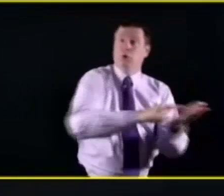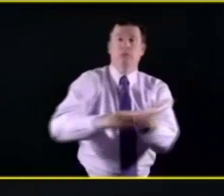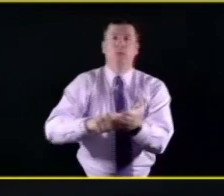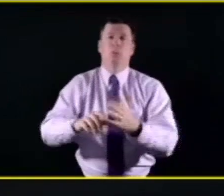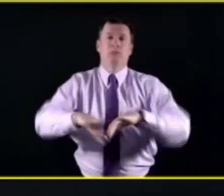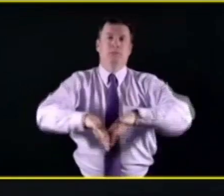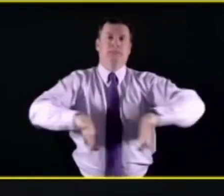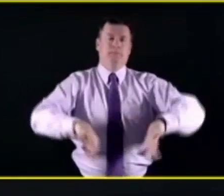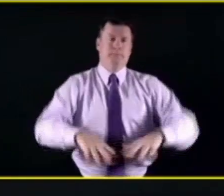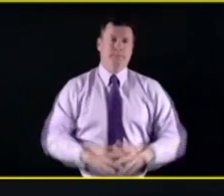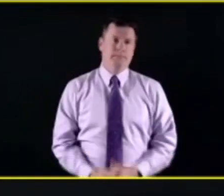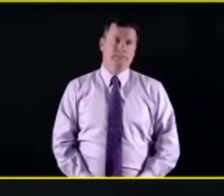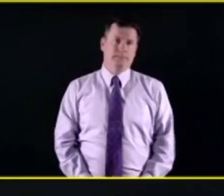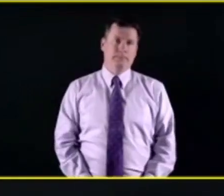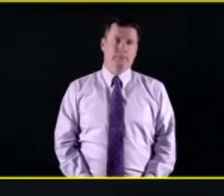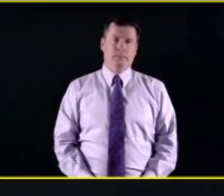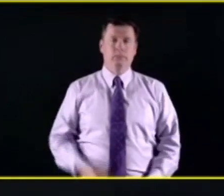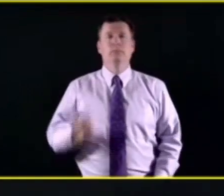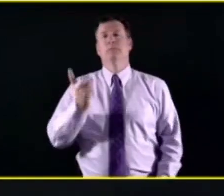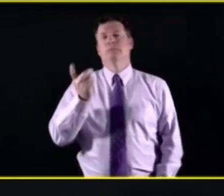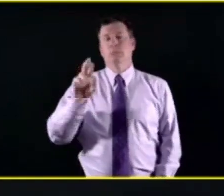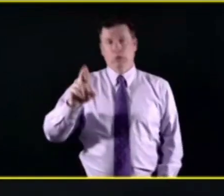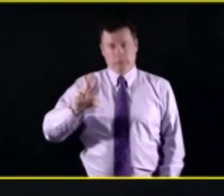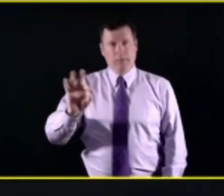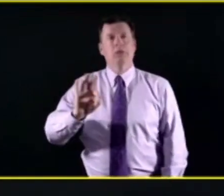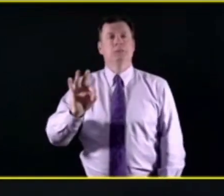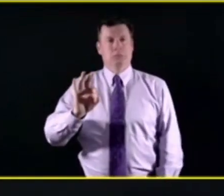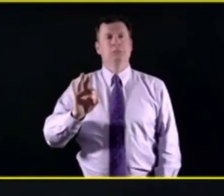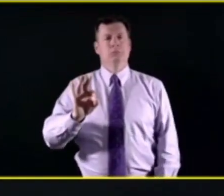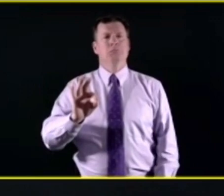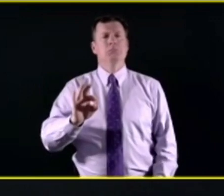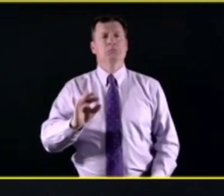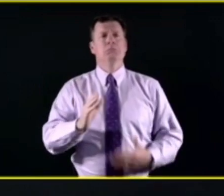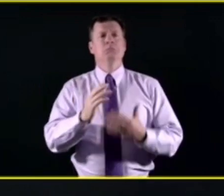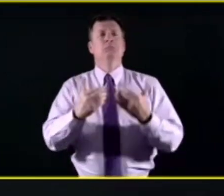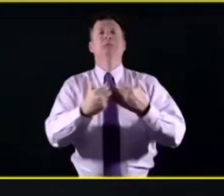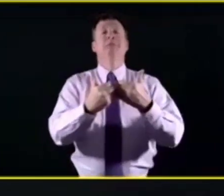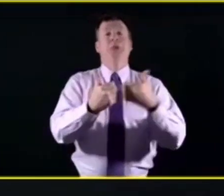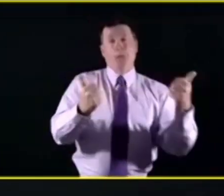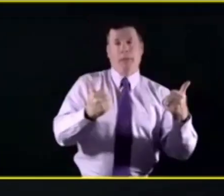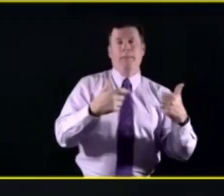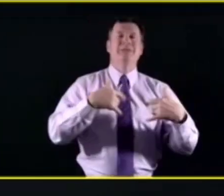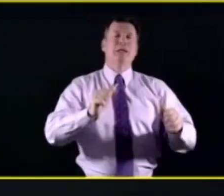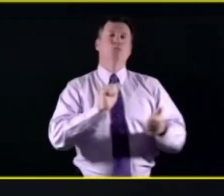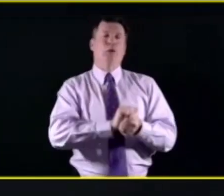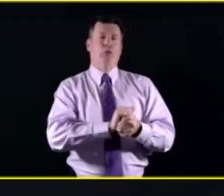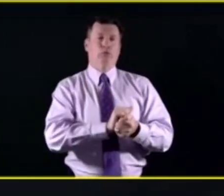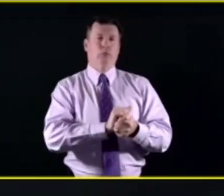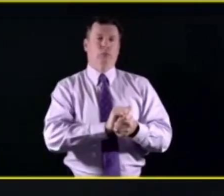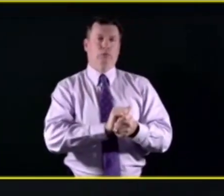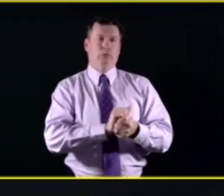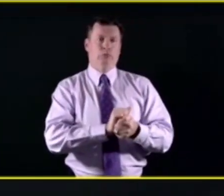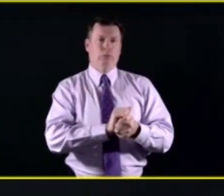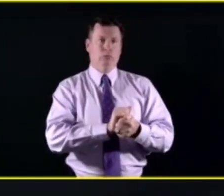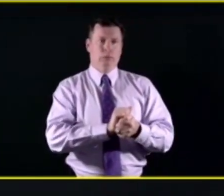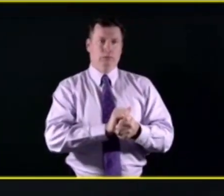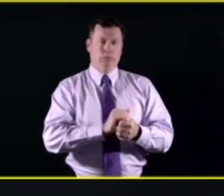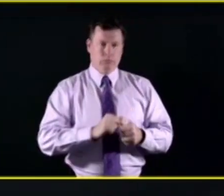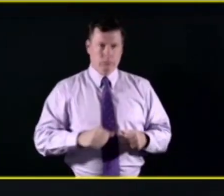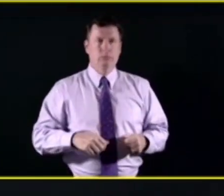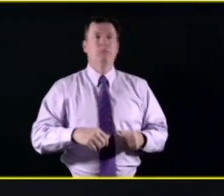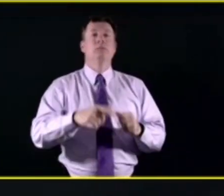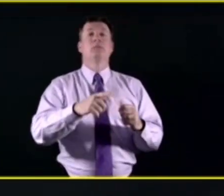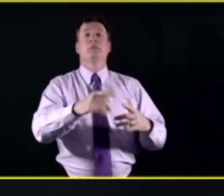our colleagues in immunology are critical to developing the assays that we use to assess